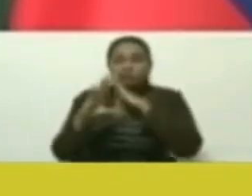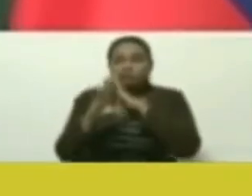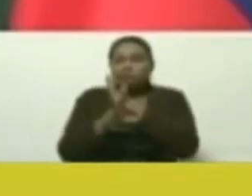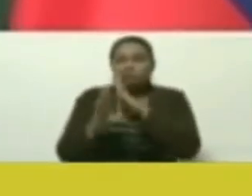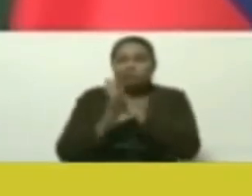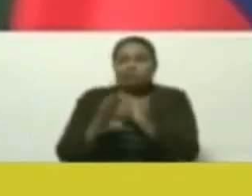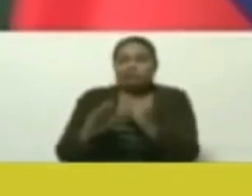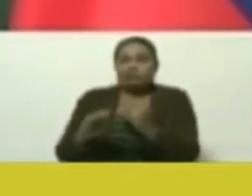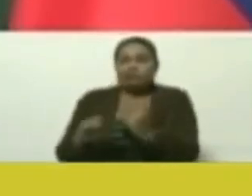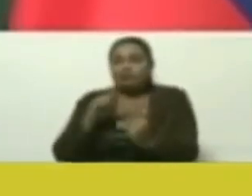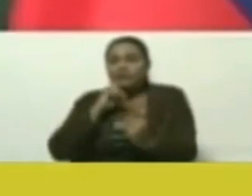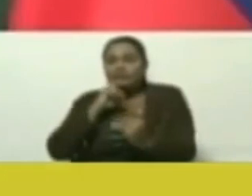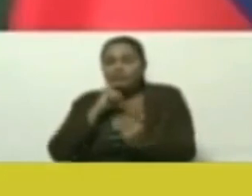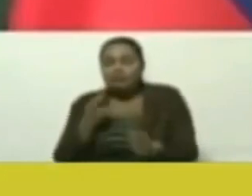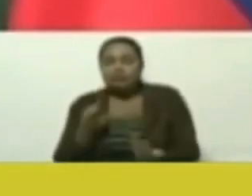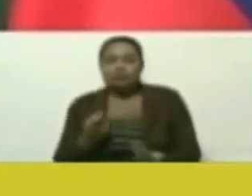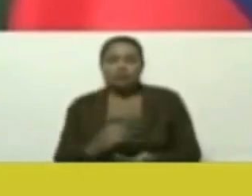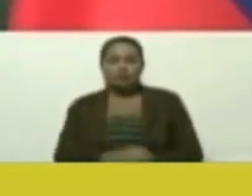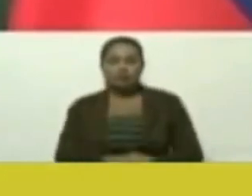regarding